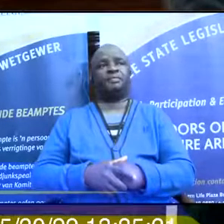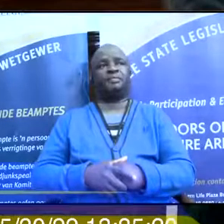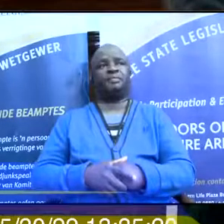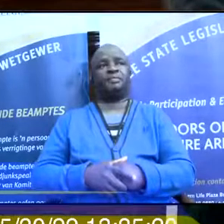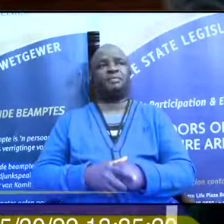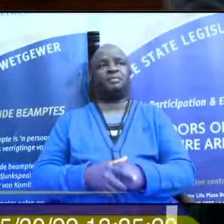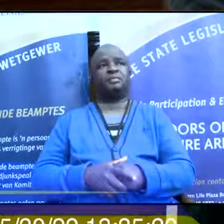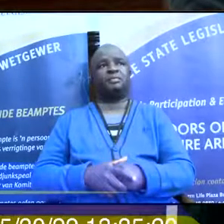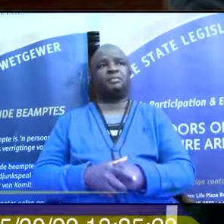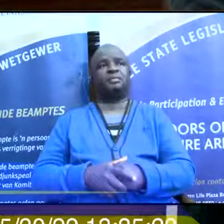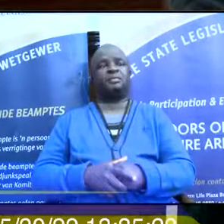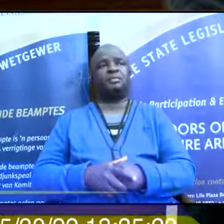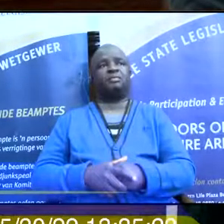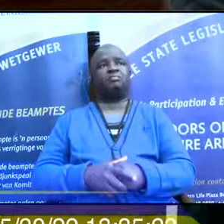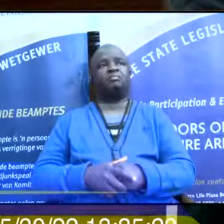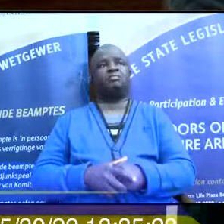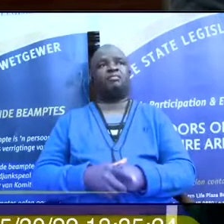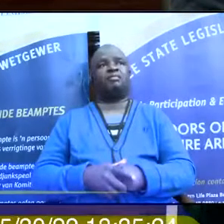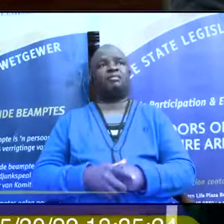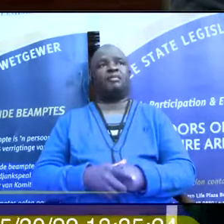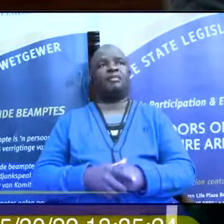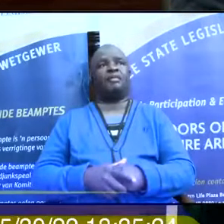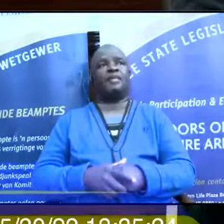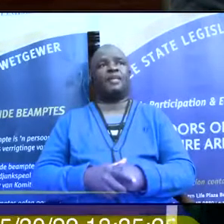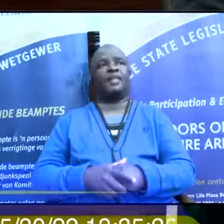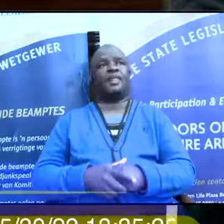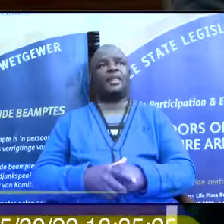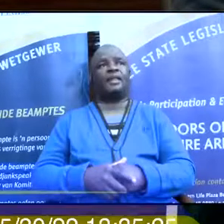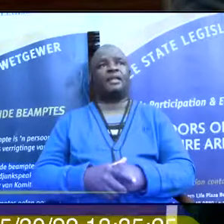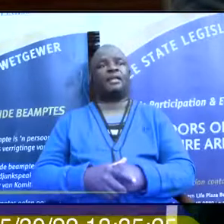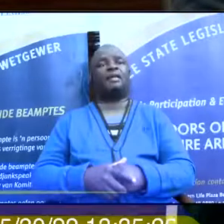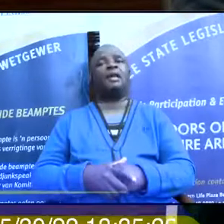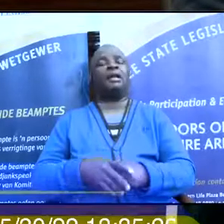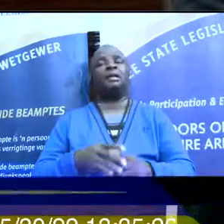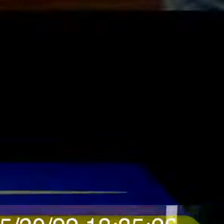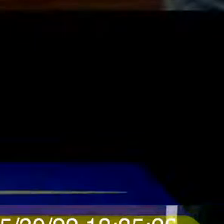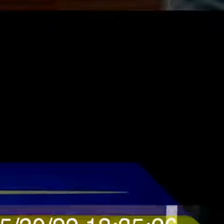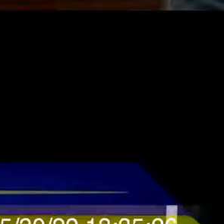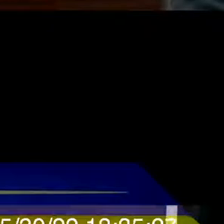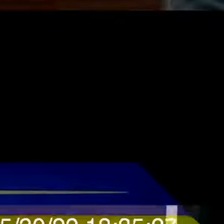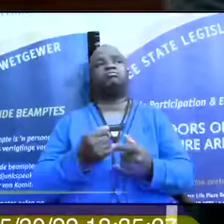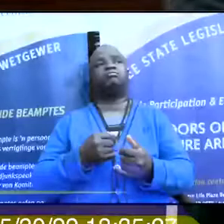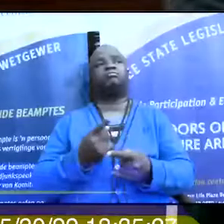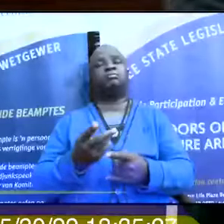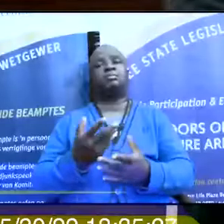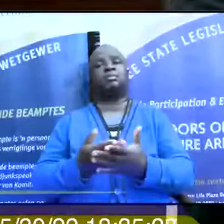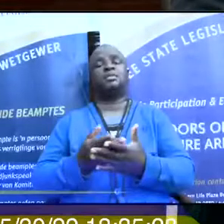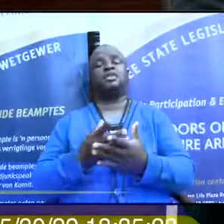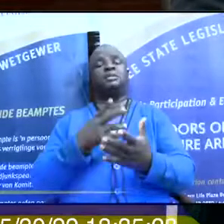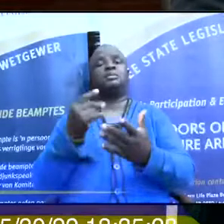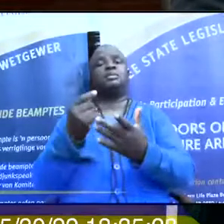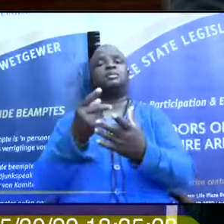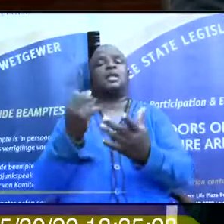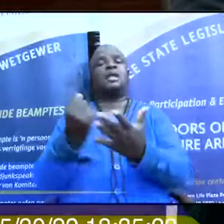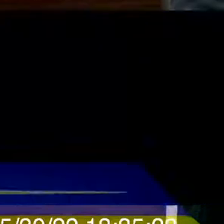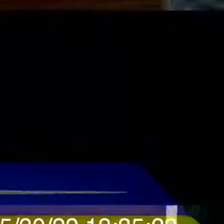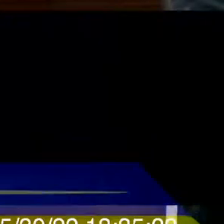and many many of them they they were not evenly registered